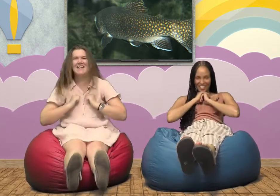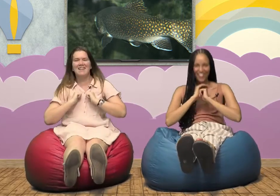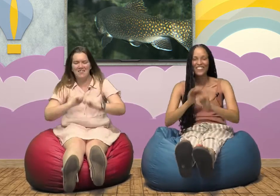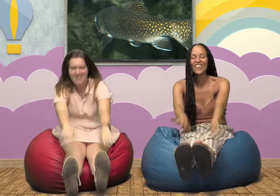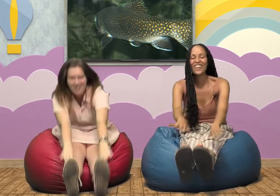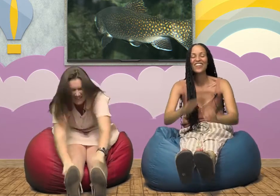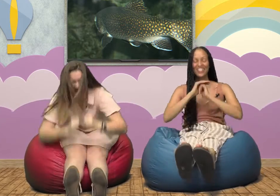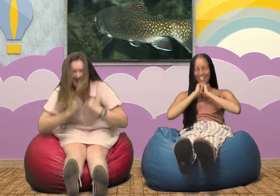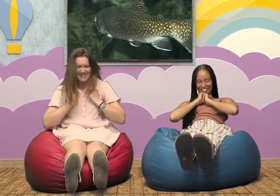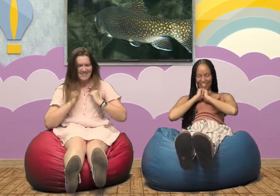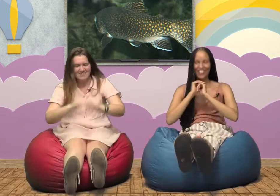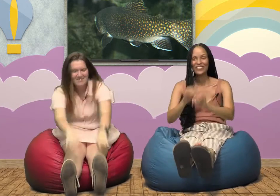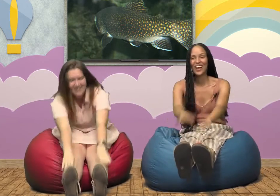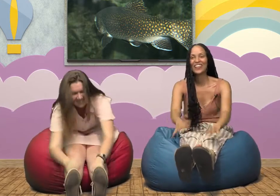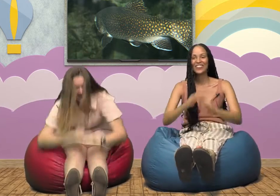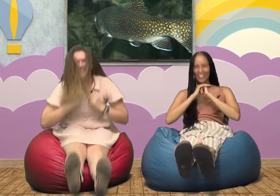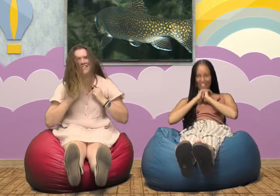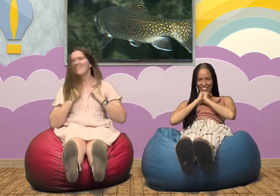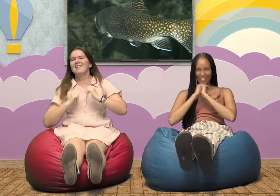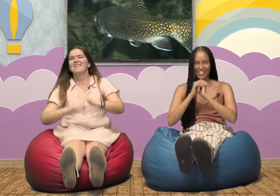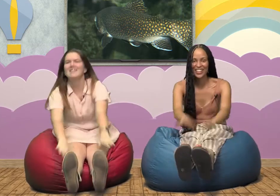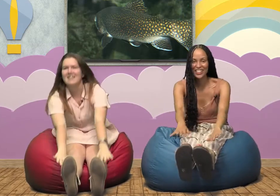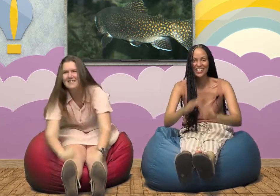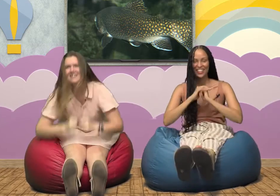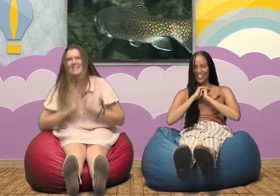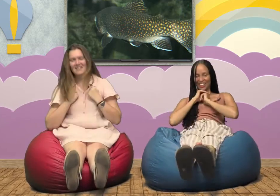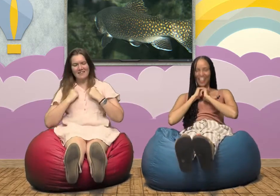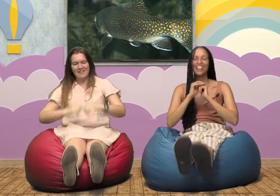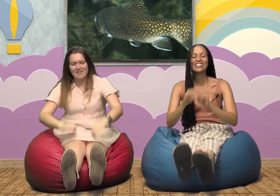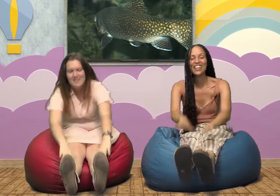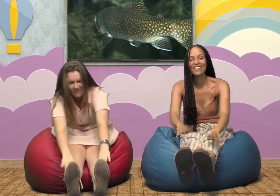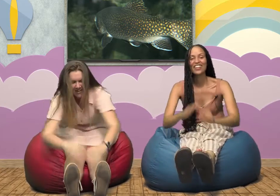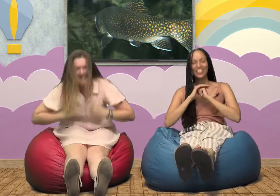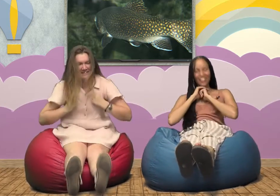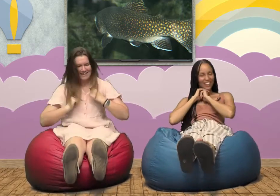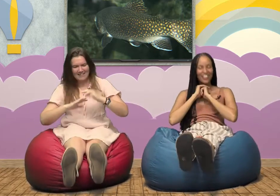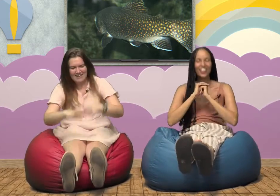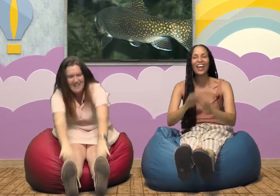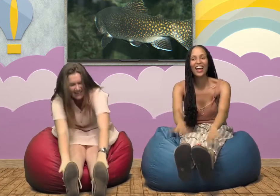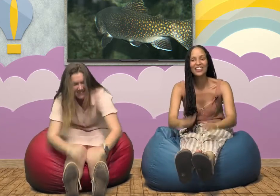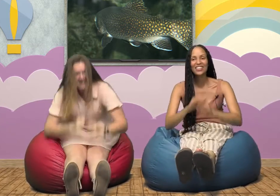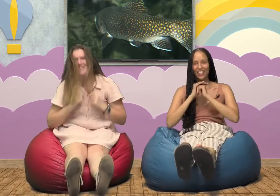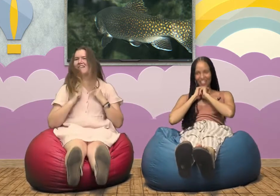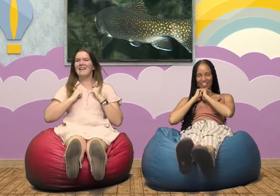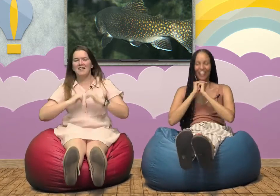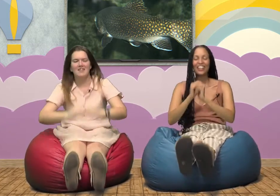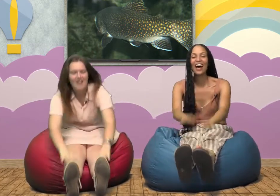3, 4, 5, 6, 7,